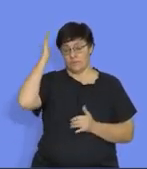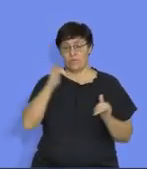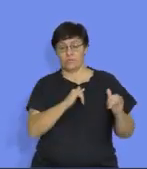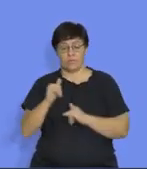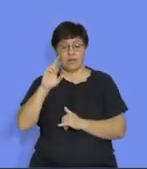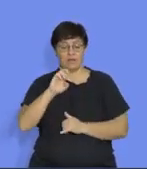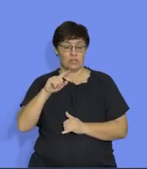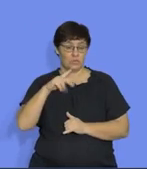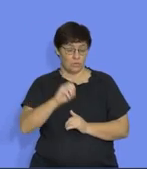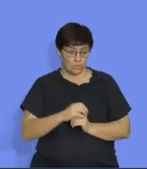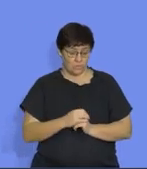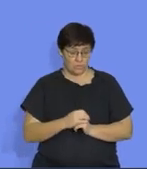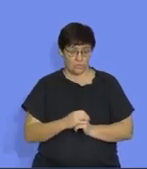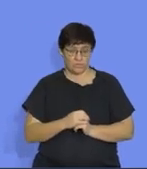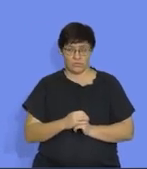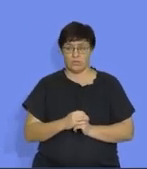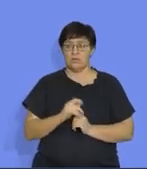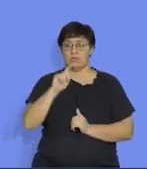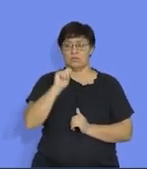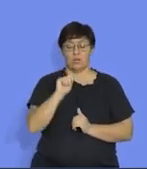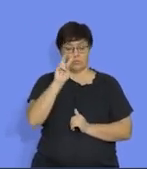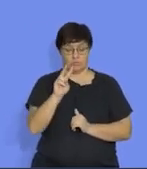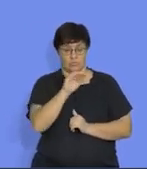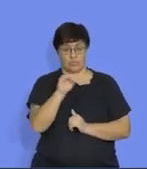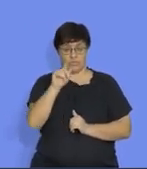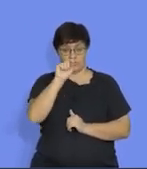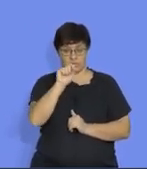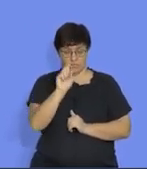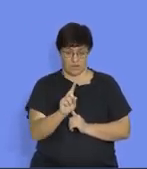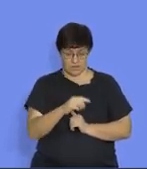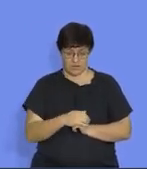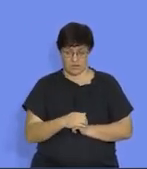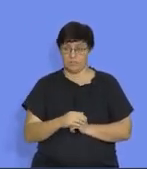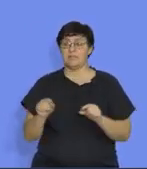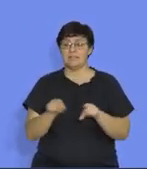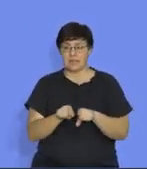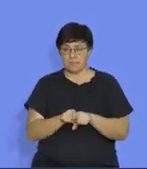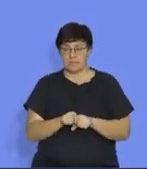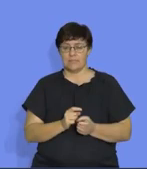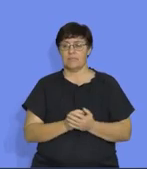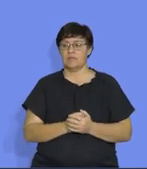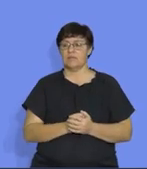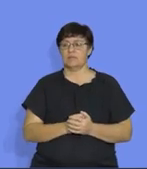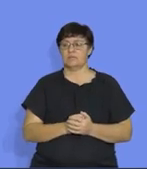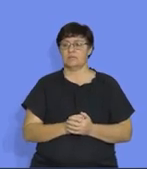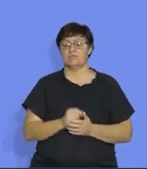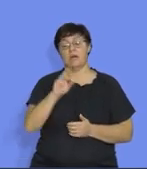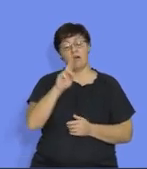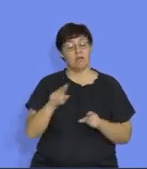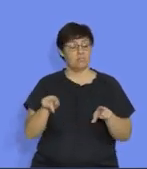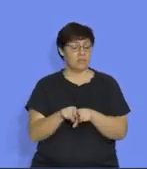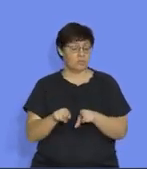is equal to term 2 over term 1, but I also know I can write the common ratio is equal